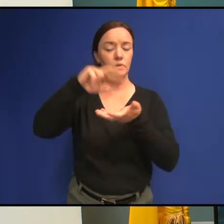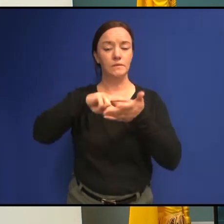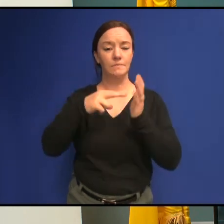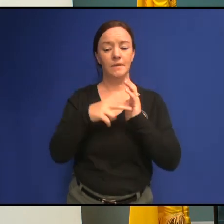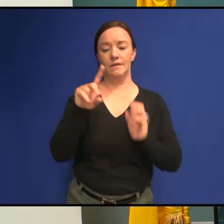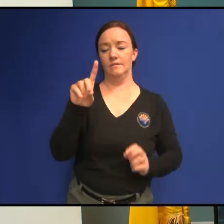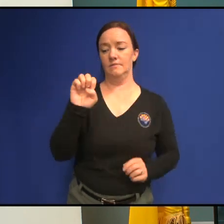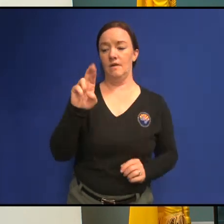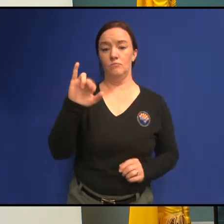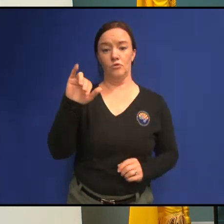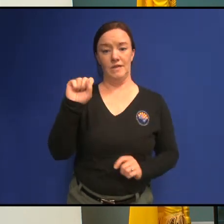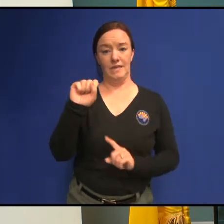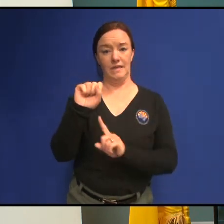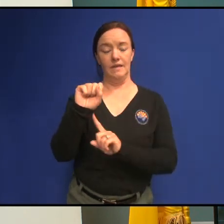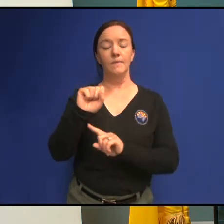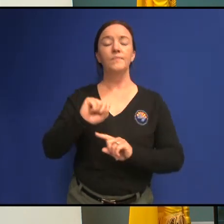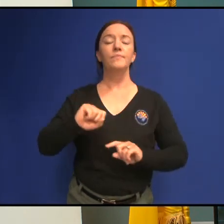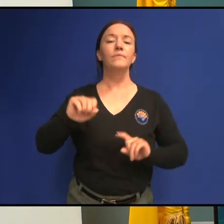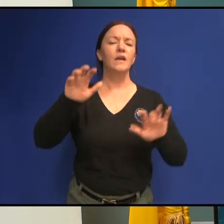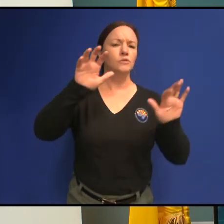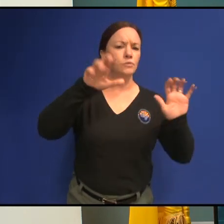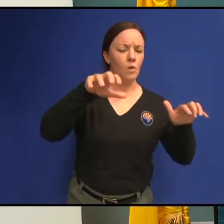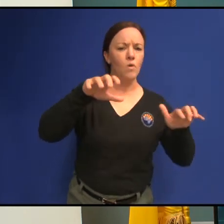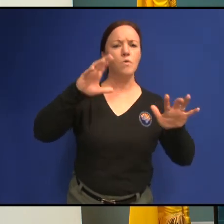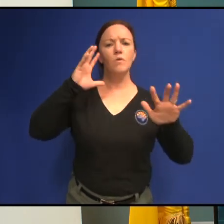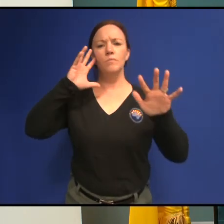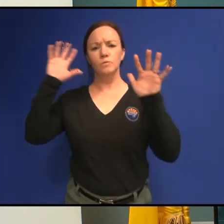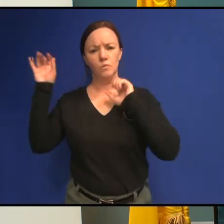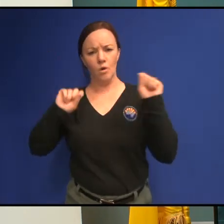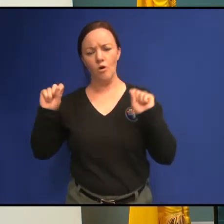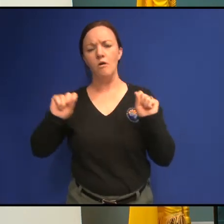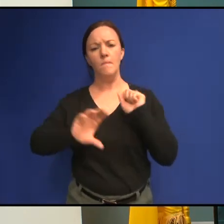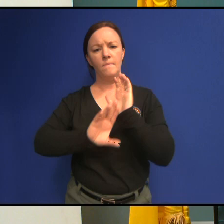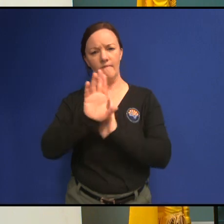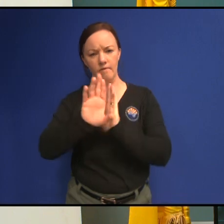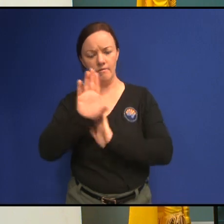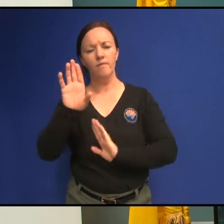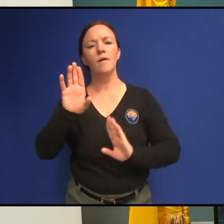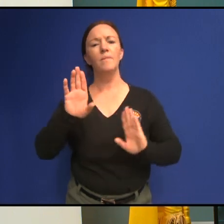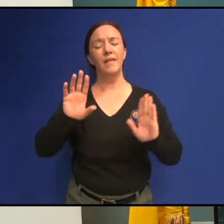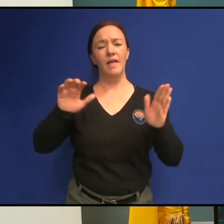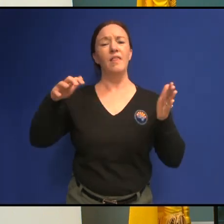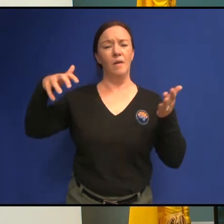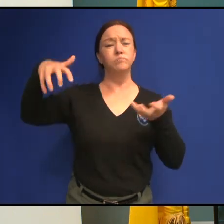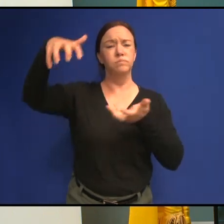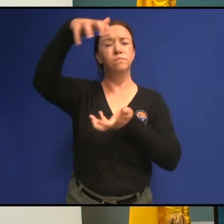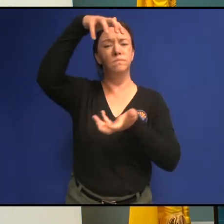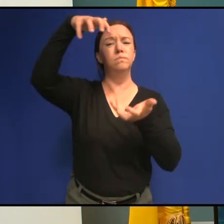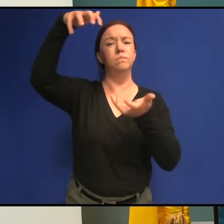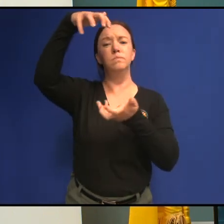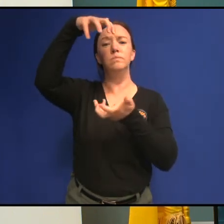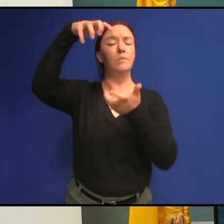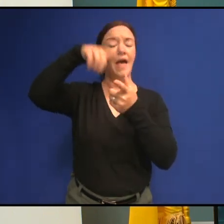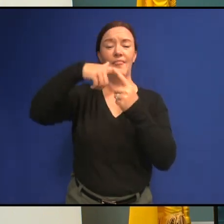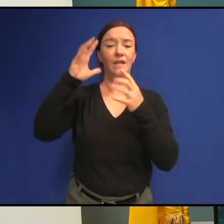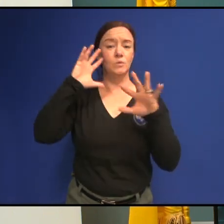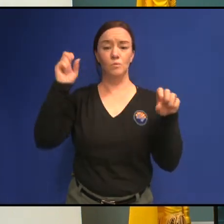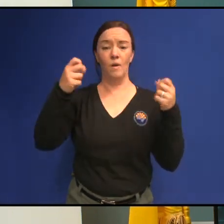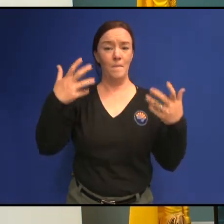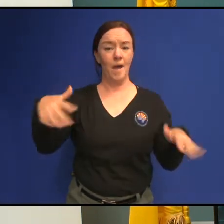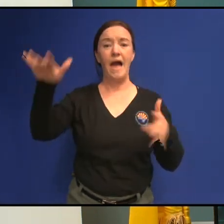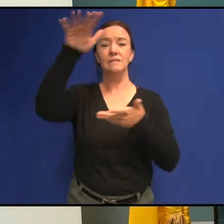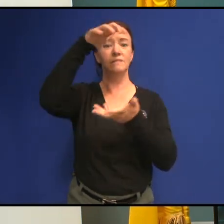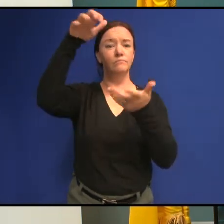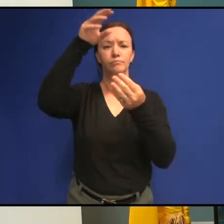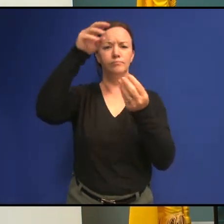those showers and thunderstorms develop, they create all that cloudiness and then they dissipate away, but they leave behind some of these clouds. And so that's